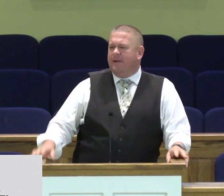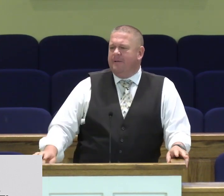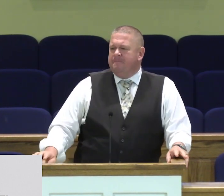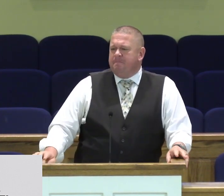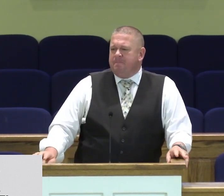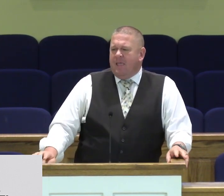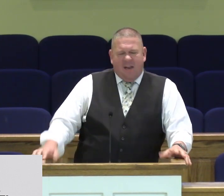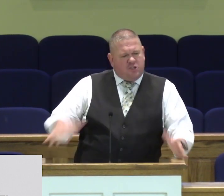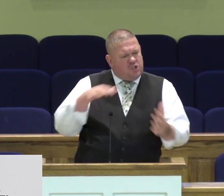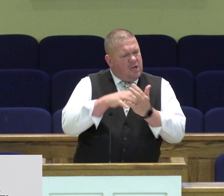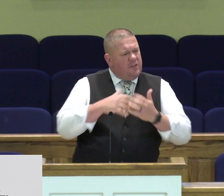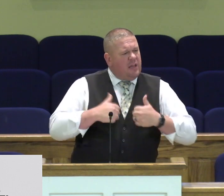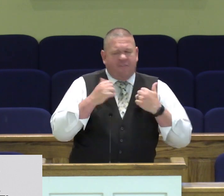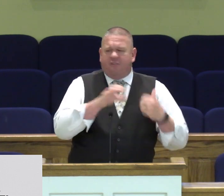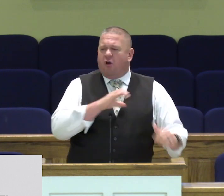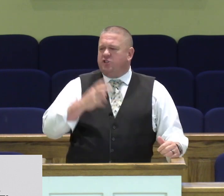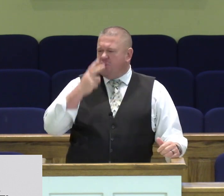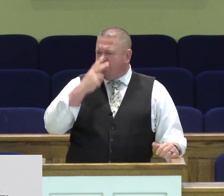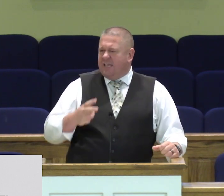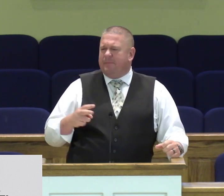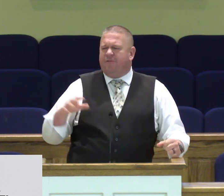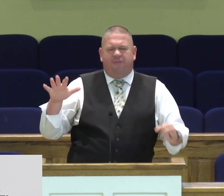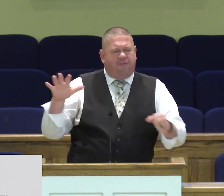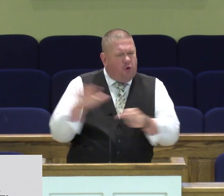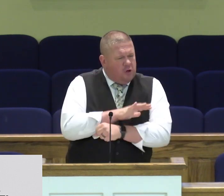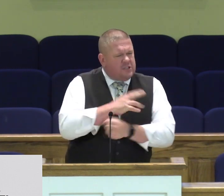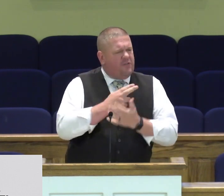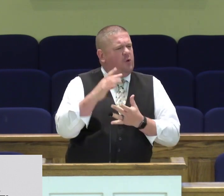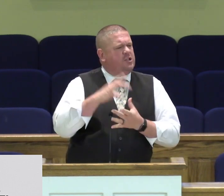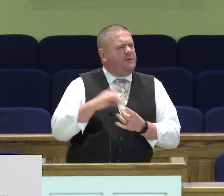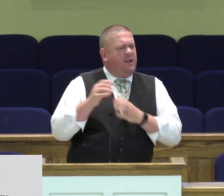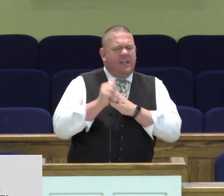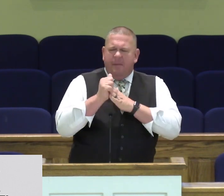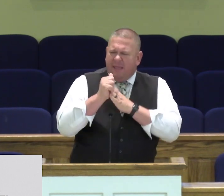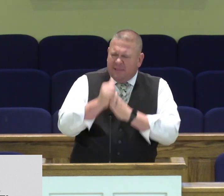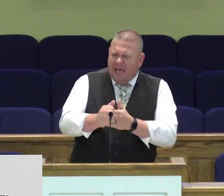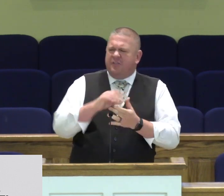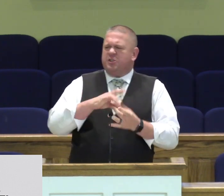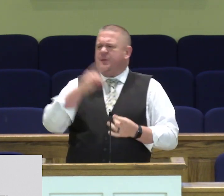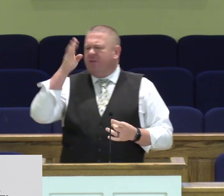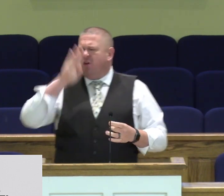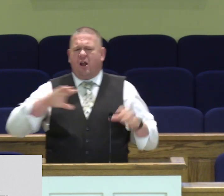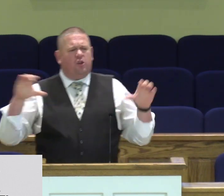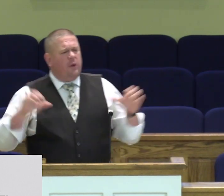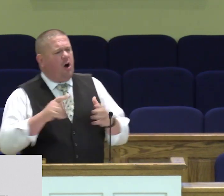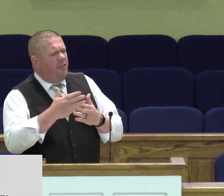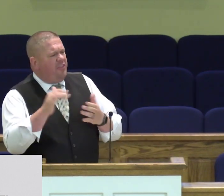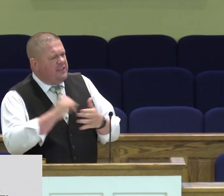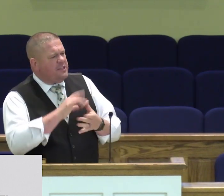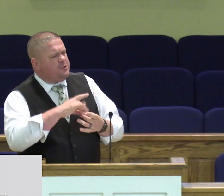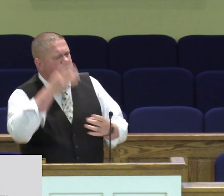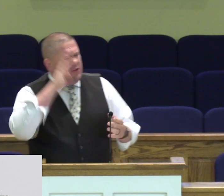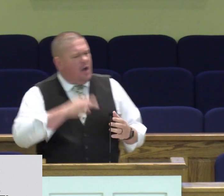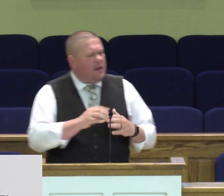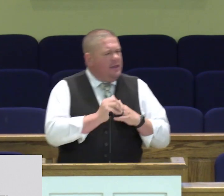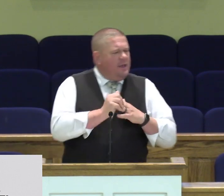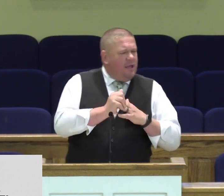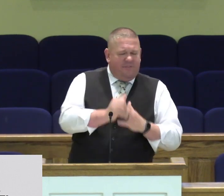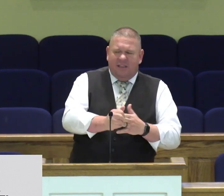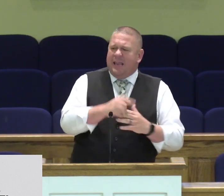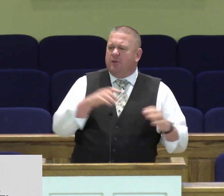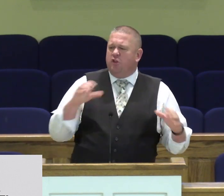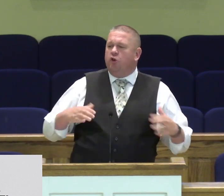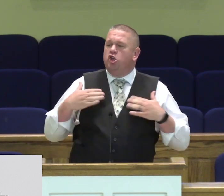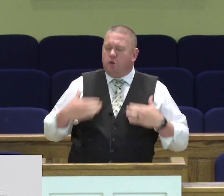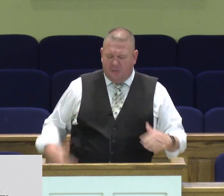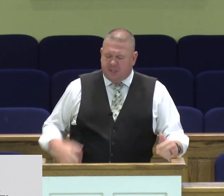God. And then as you study the life of Christ, you see him in fullness of the Holy Spirit, being led of the Spirit of God and doing all the things that the Spirit of God even